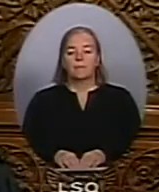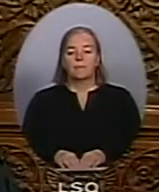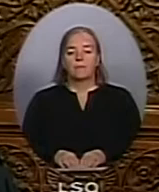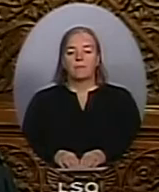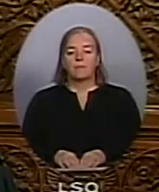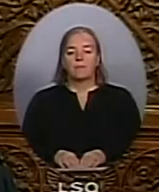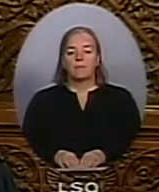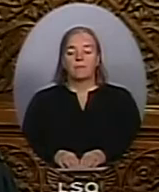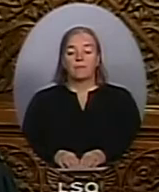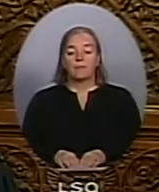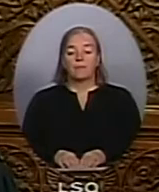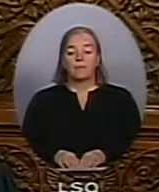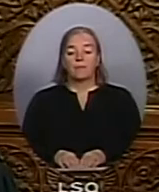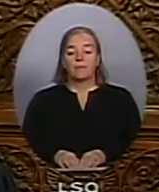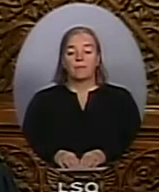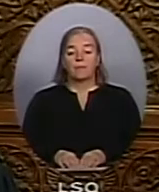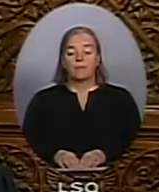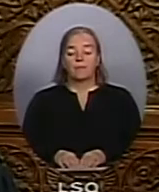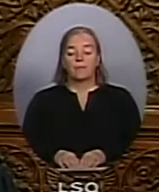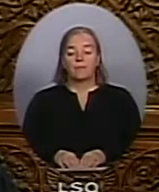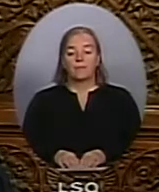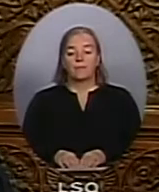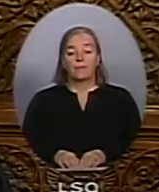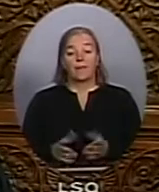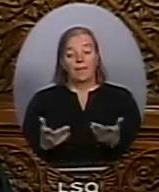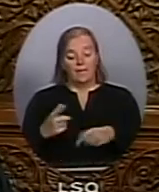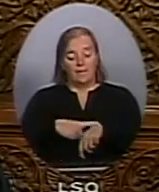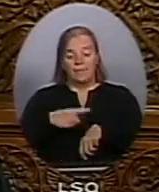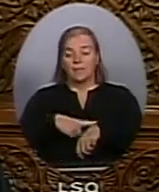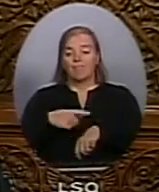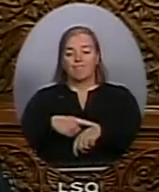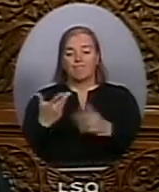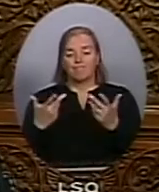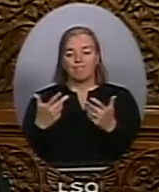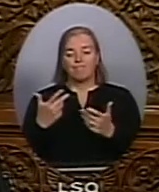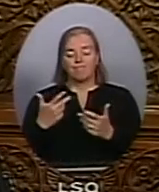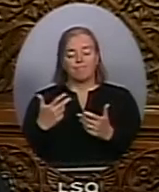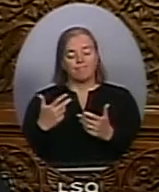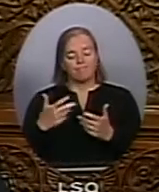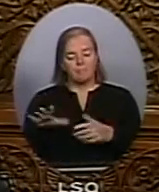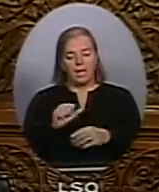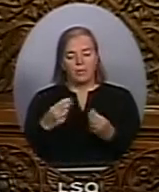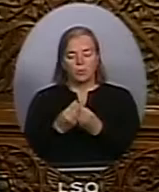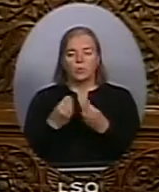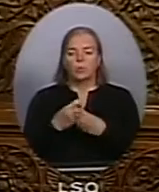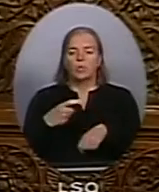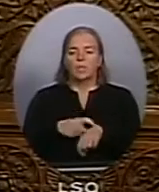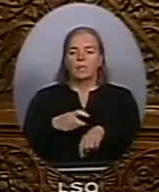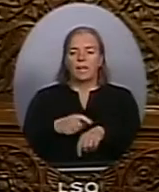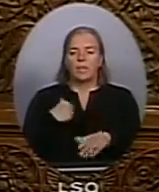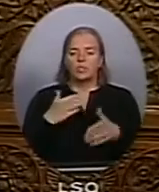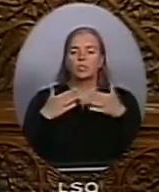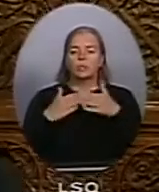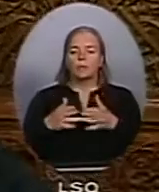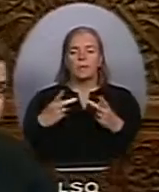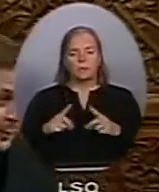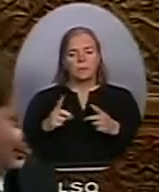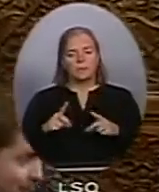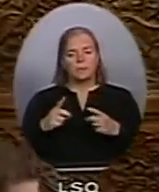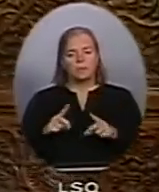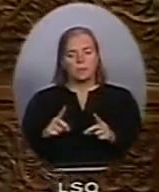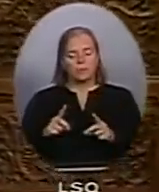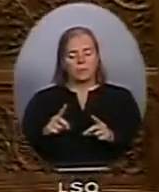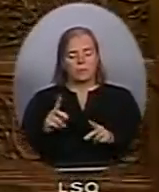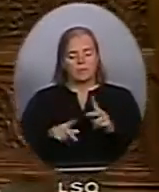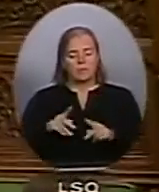is taking up a lot of time. I'll urge members to hold off. The member for Timmins James Bay has the floor. I'd like to be able to hear